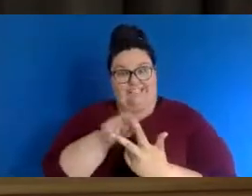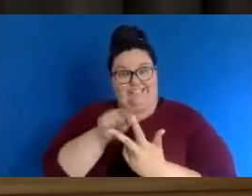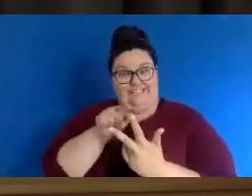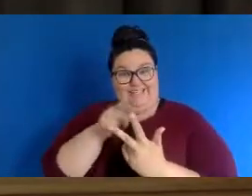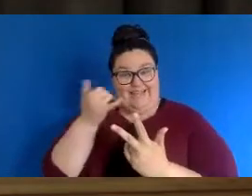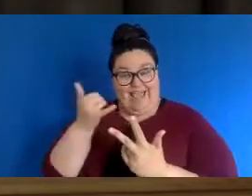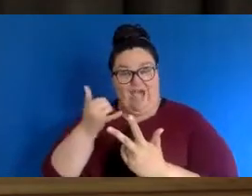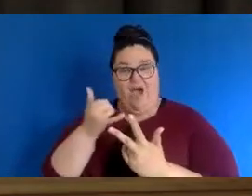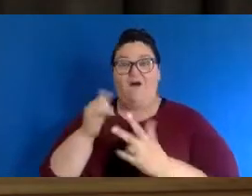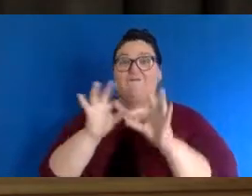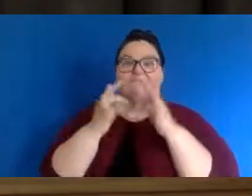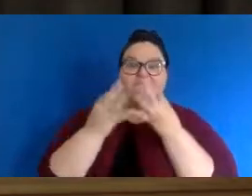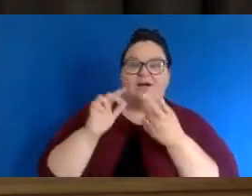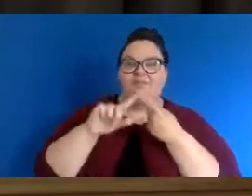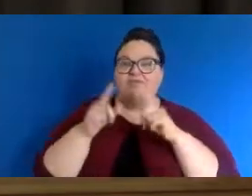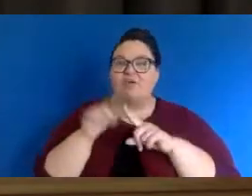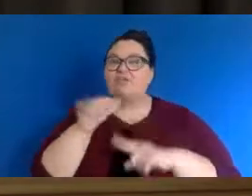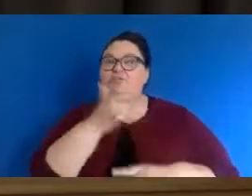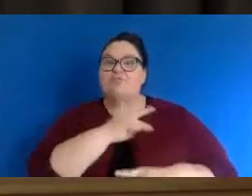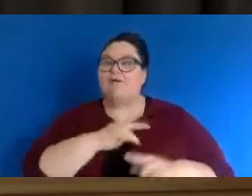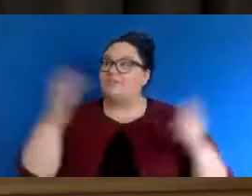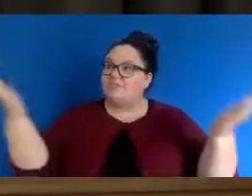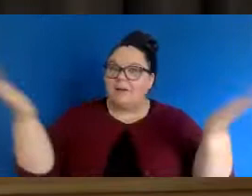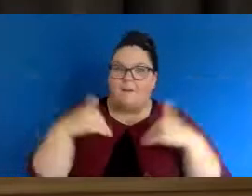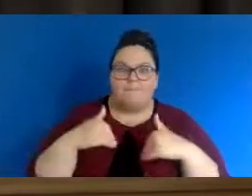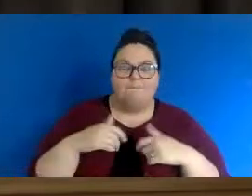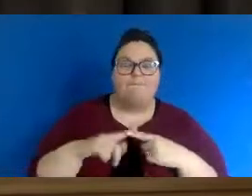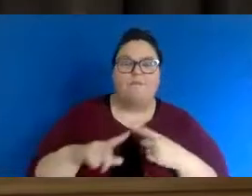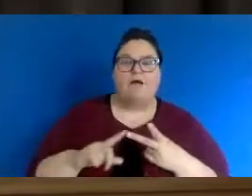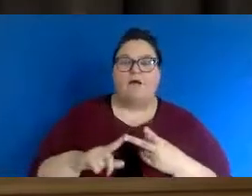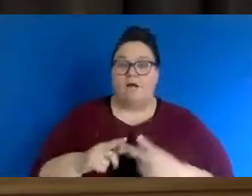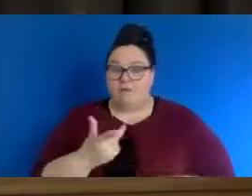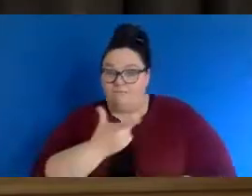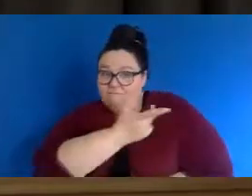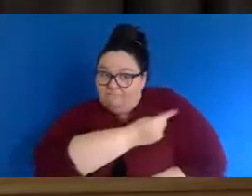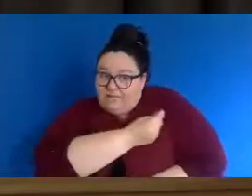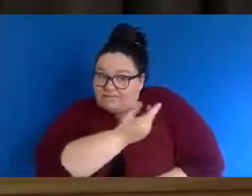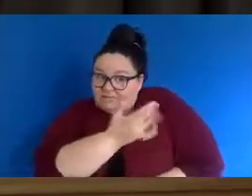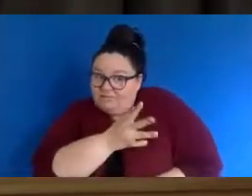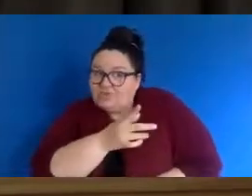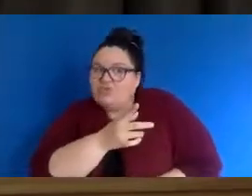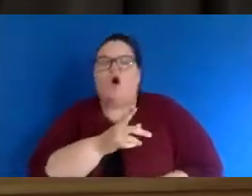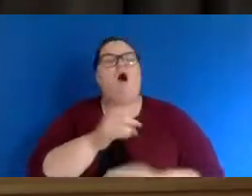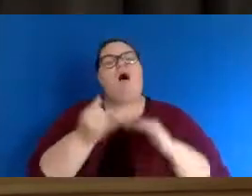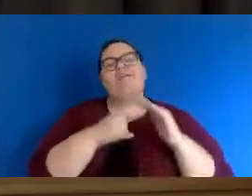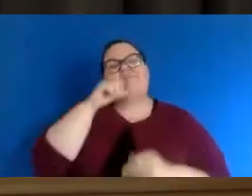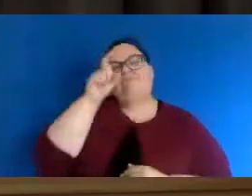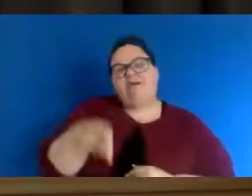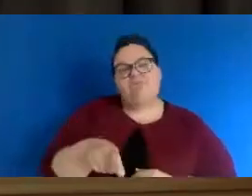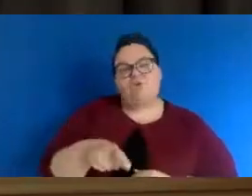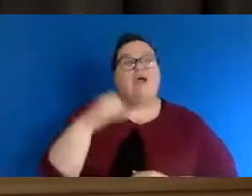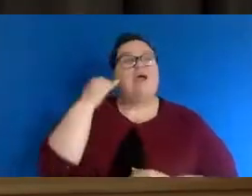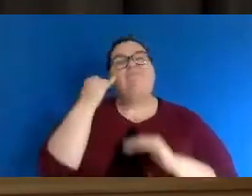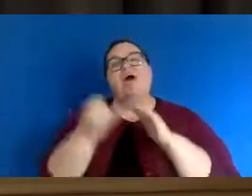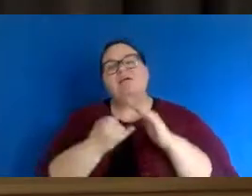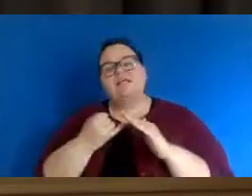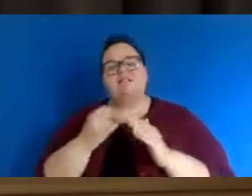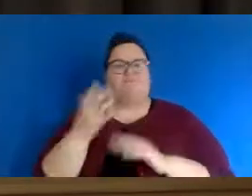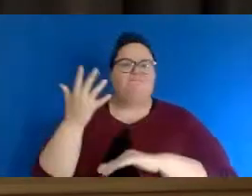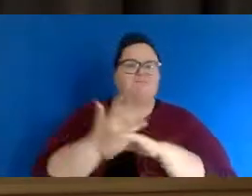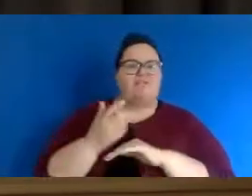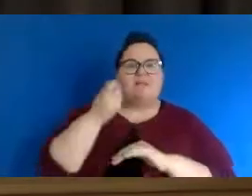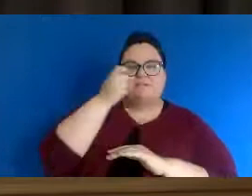welcome our family and friends from other provinces with vaccination or isolation guidelines still in place, and we can plan trips of our